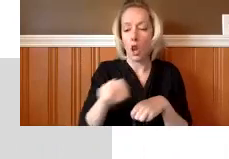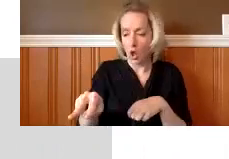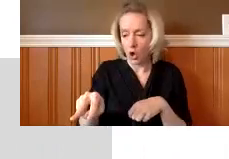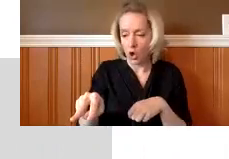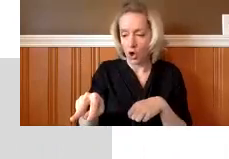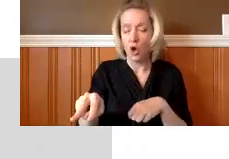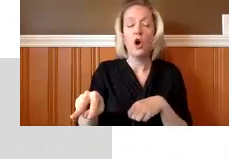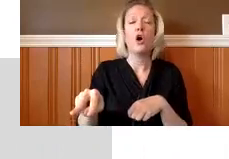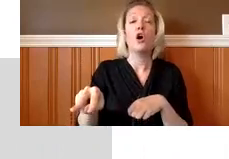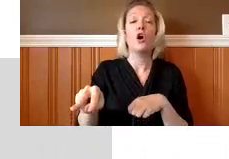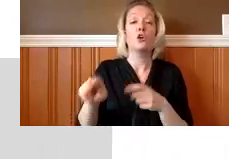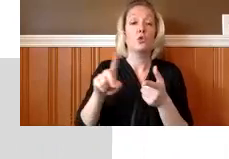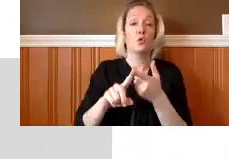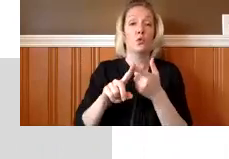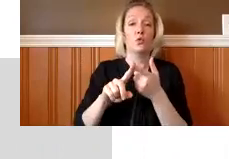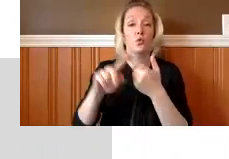until the time he goes for it.